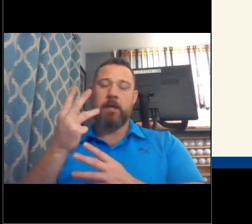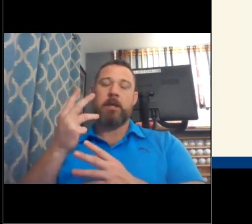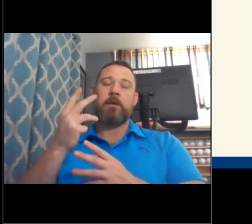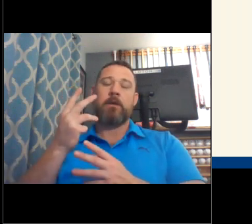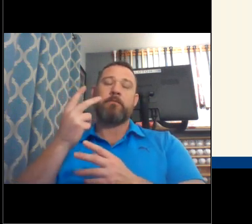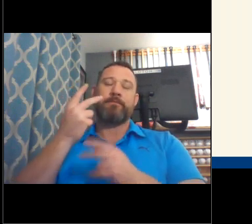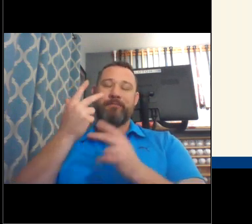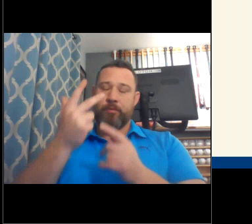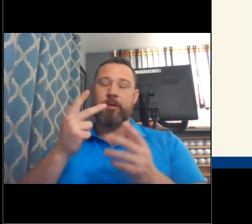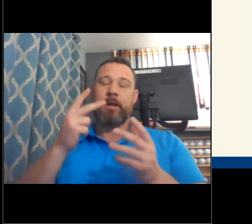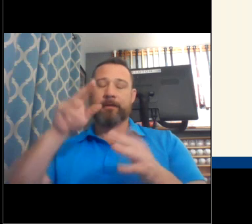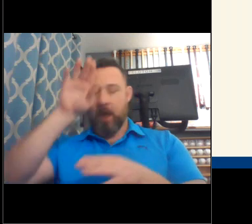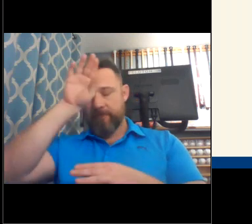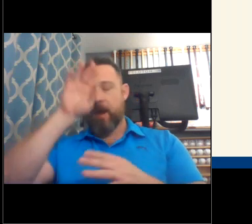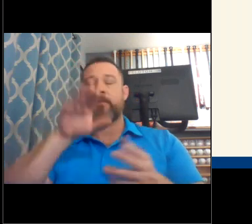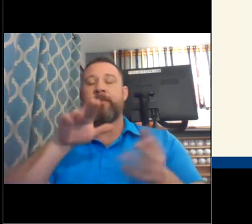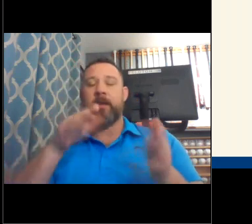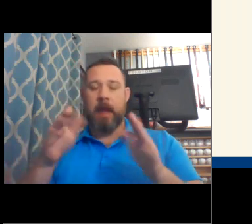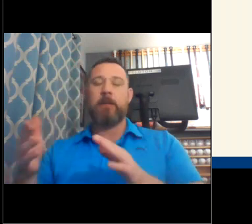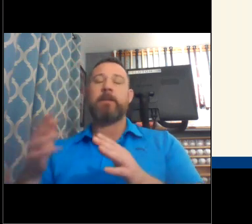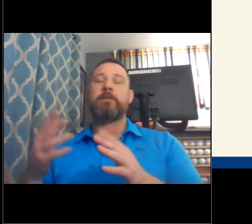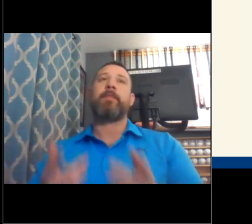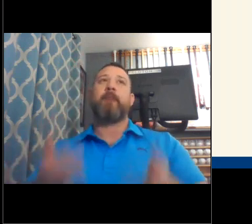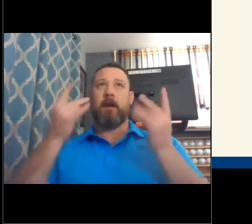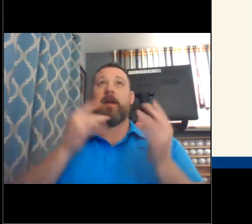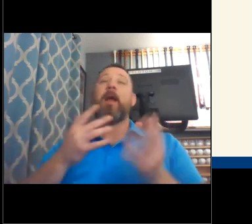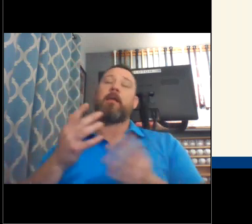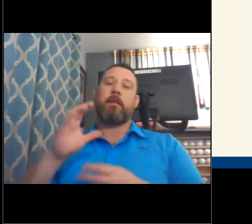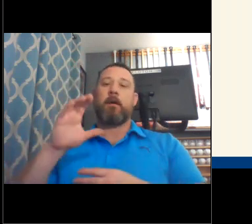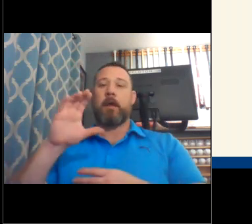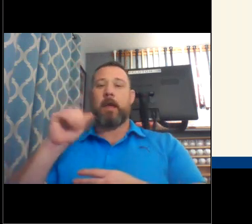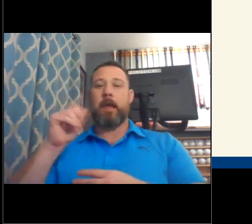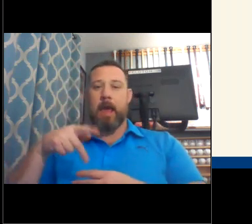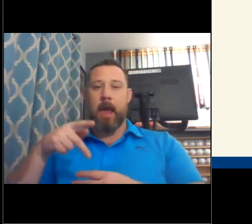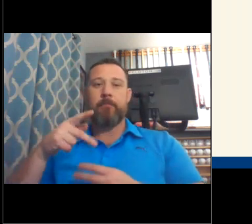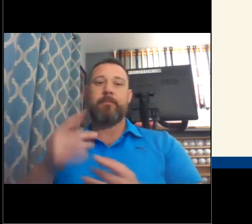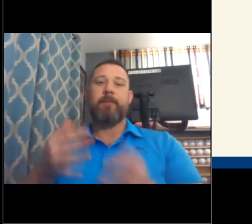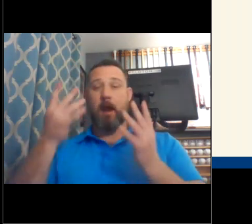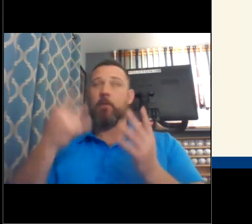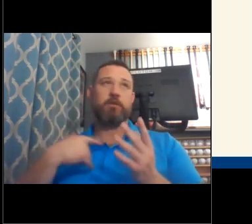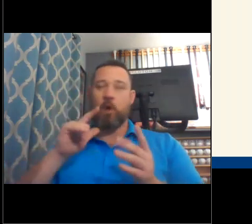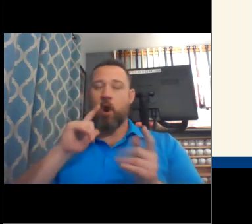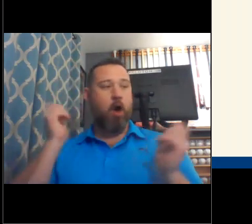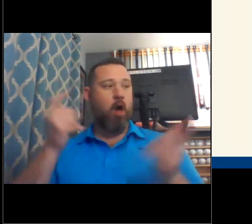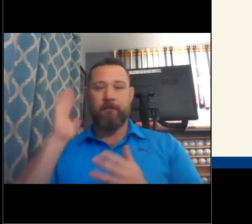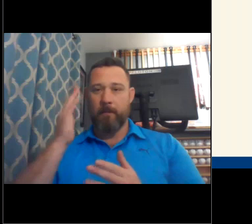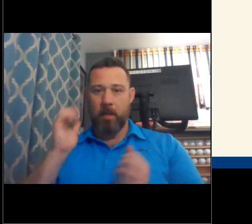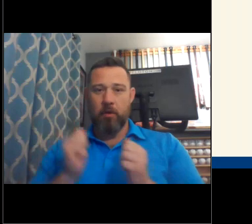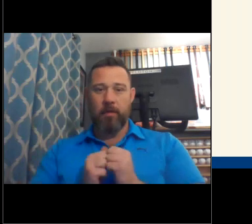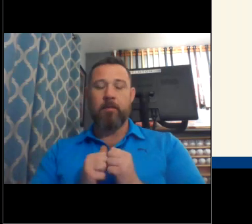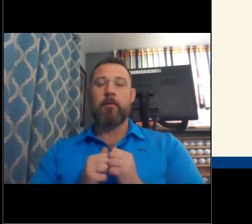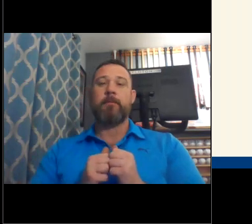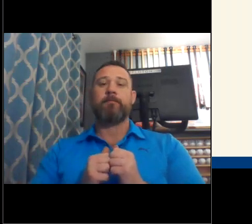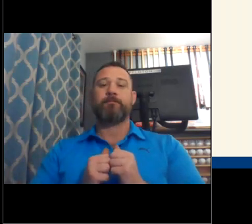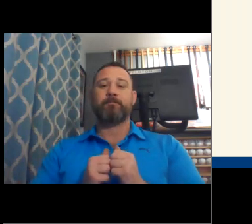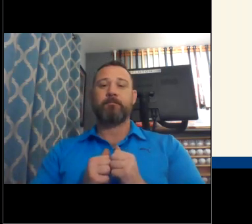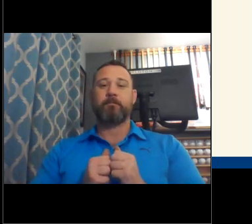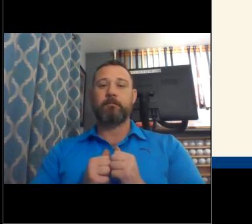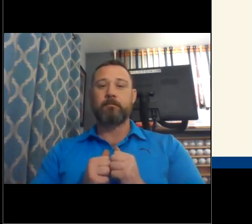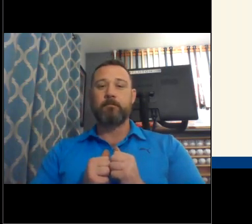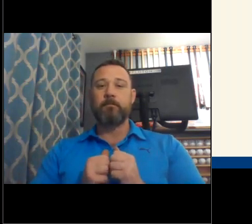with a fast-moving fire, and then the Camp Fire, which I think all of us are very familiar with, where we're talking, you